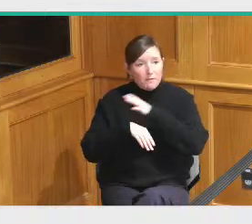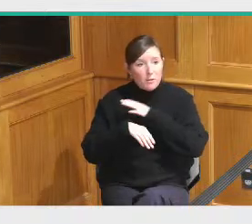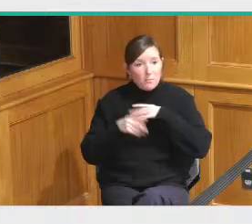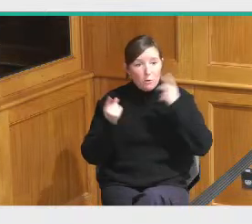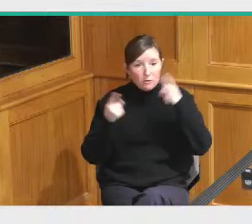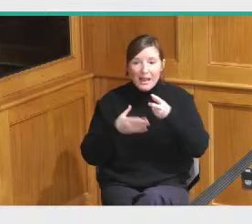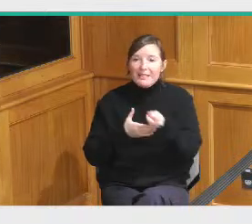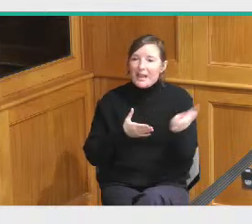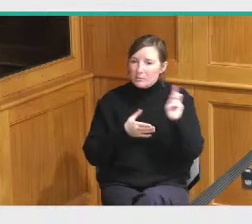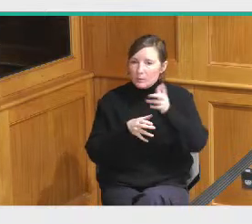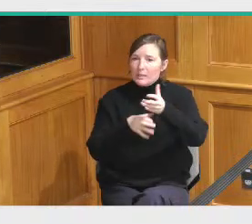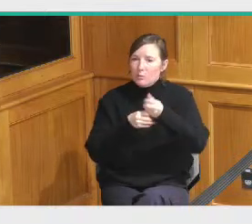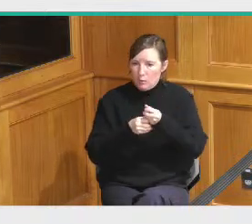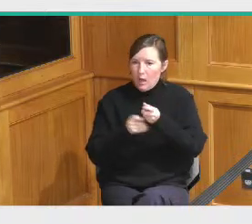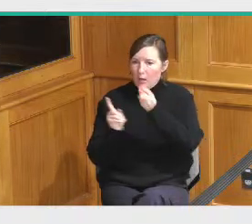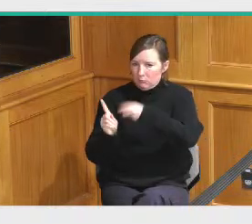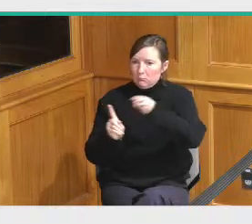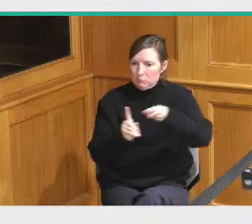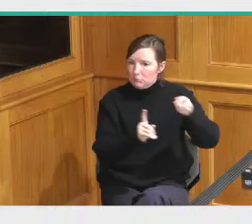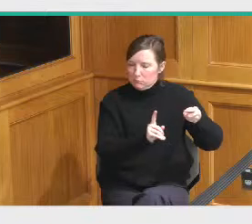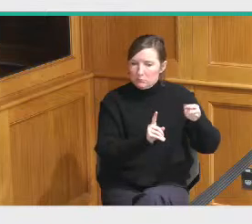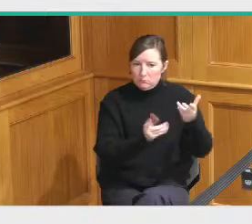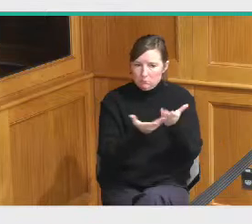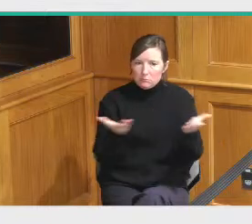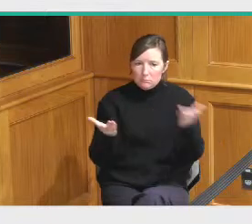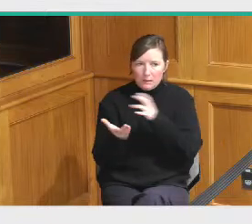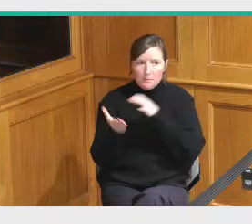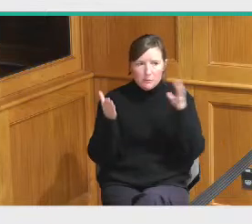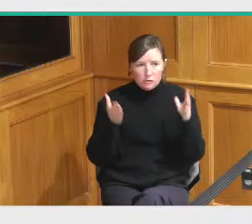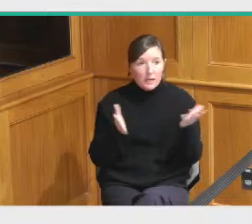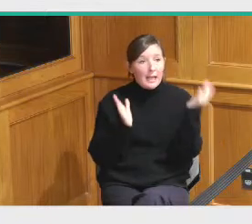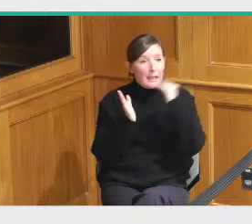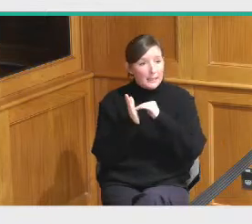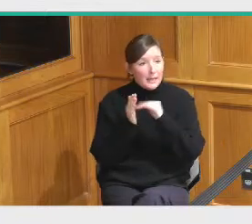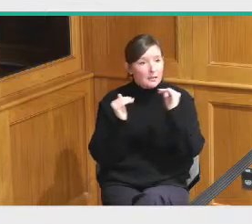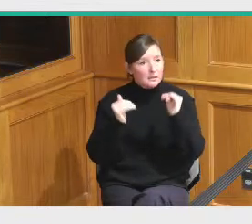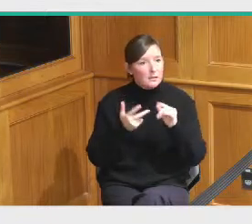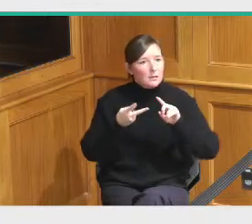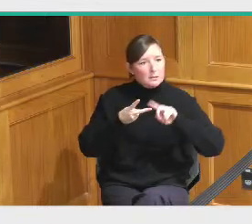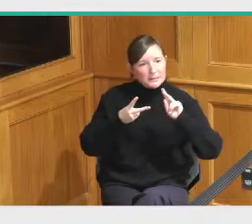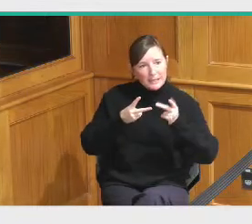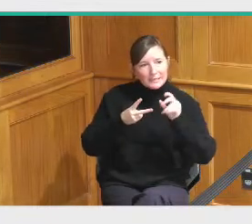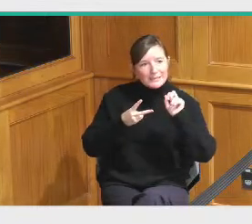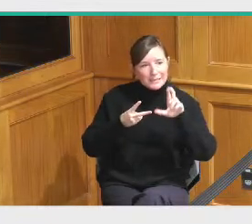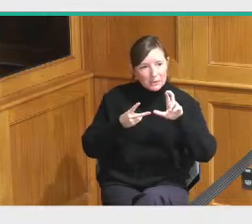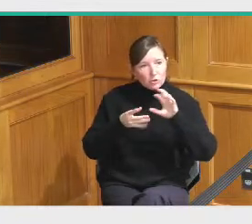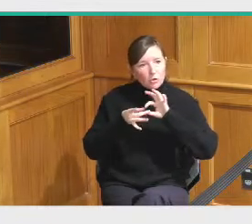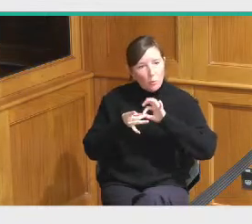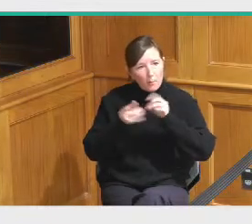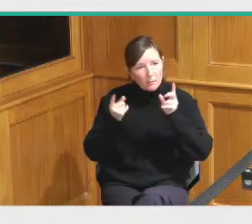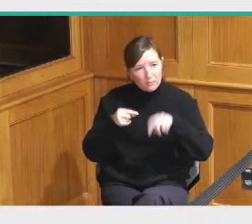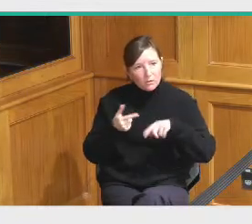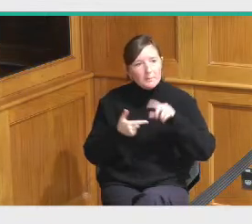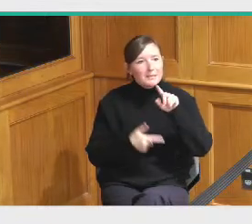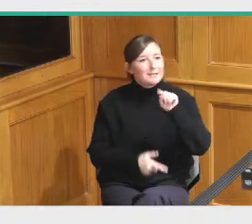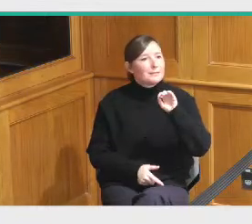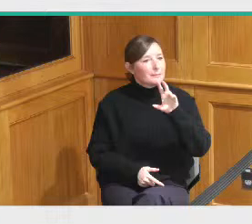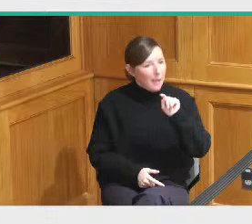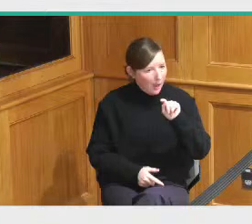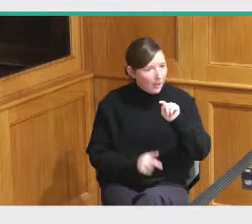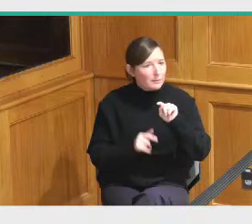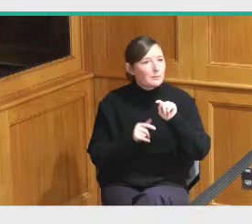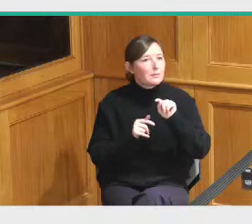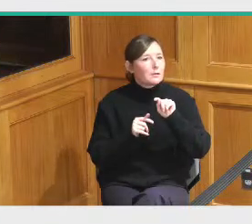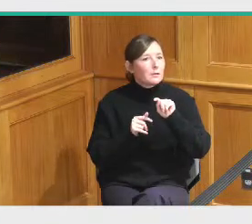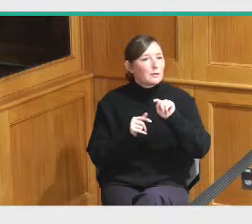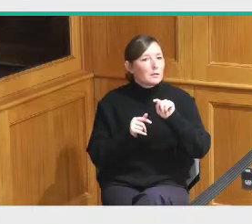last week, commissioners. The senior cooperative agreement, the TOT residual cooperative agreement, and development services